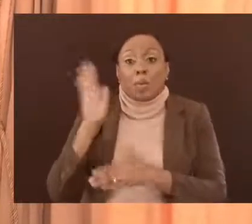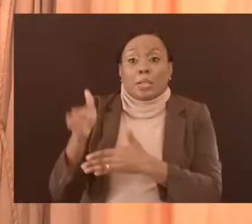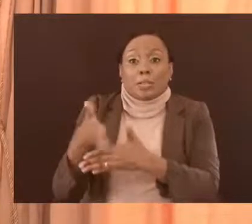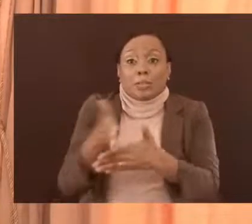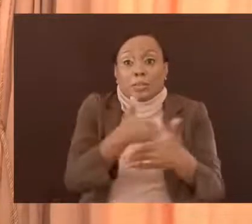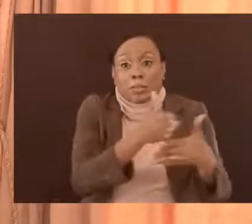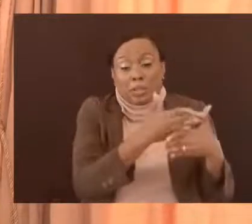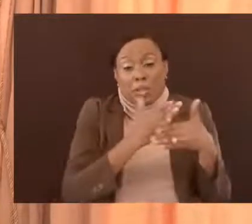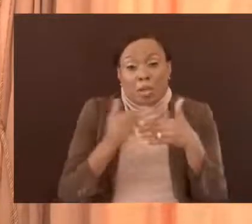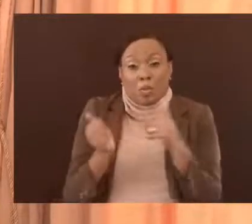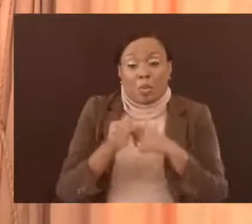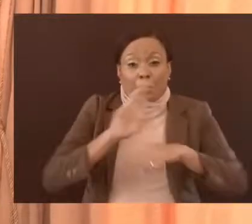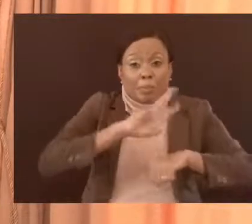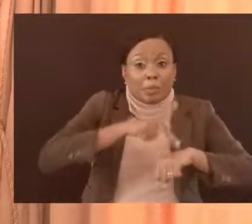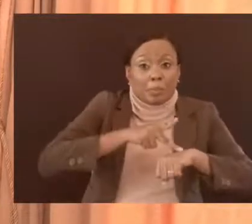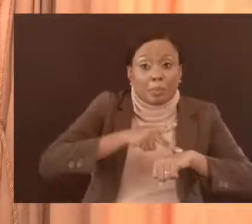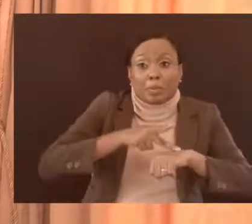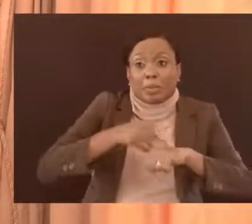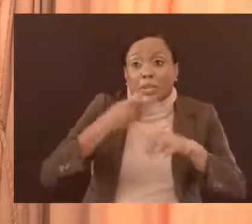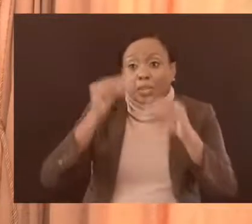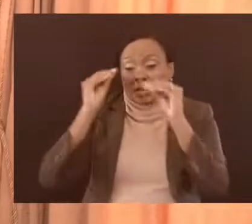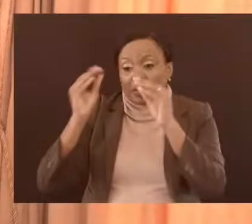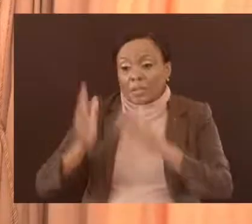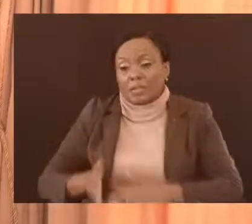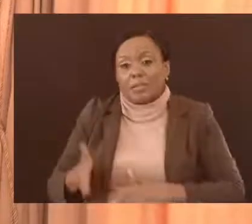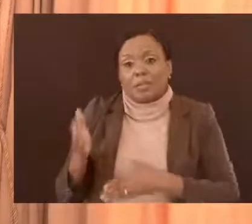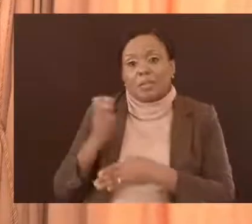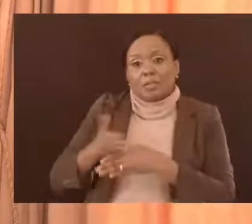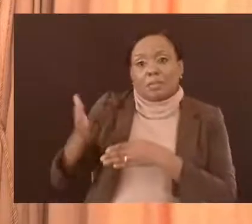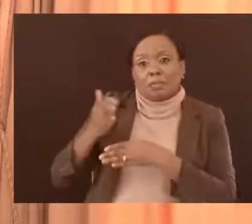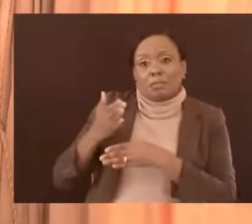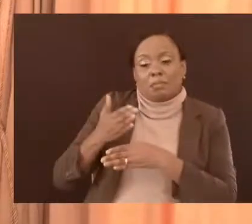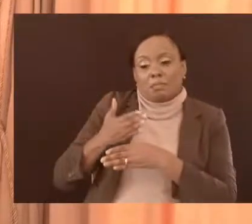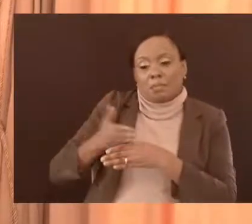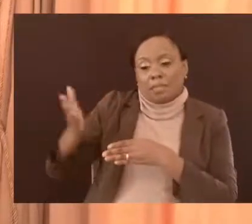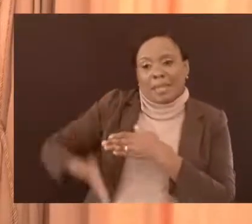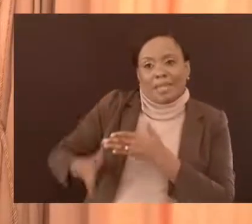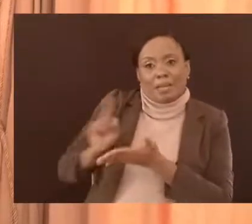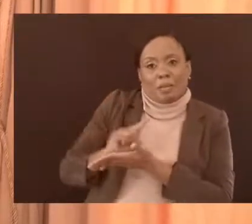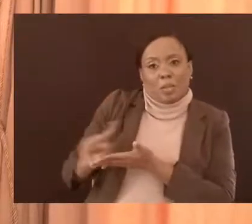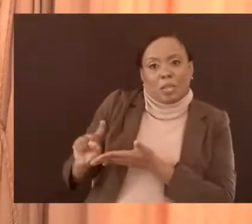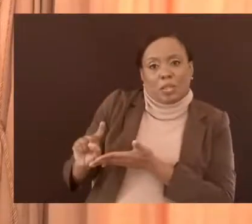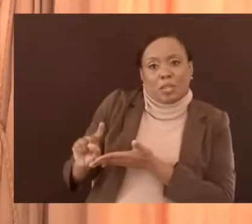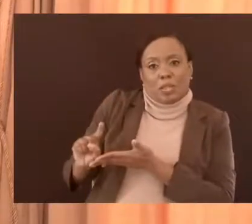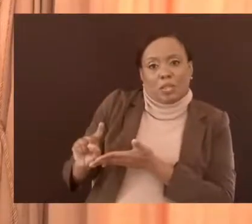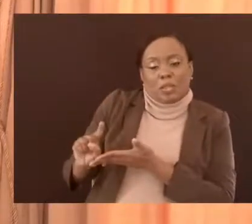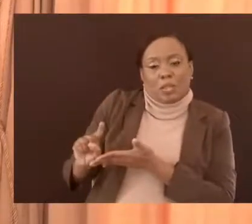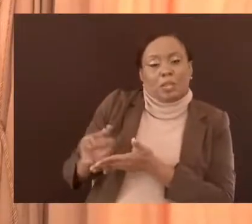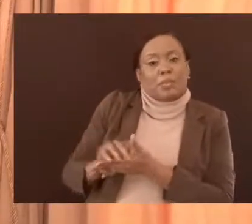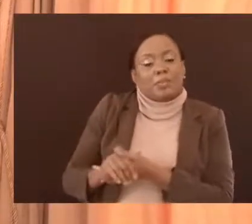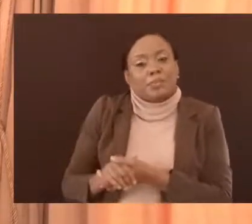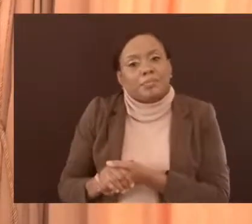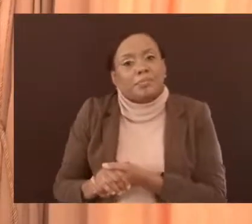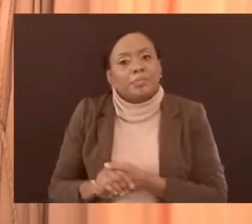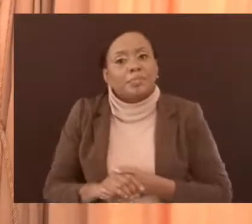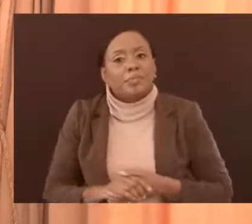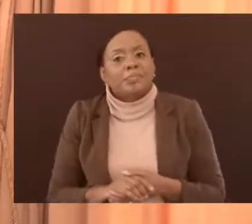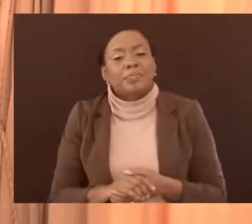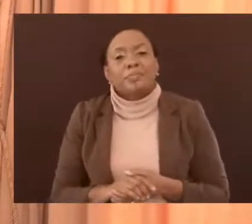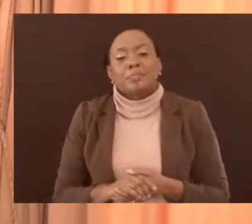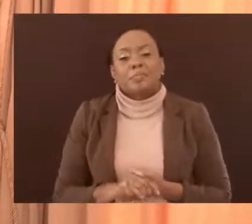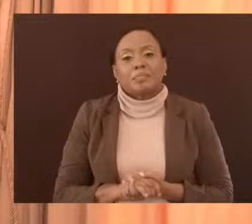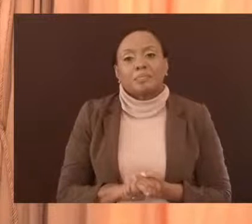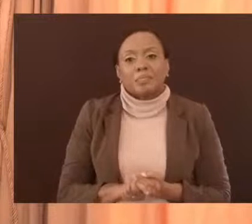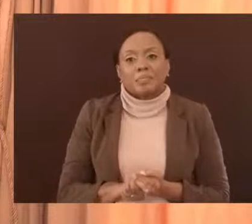with principals and teachers by the ending of the week. In addition to that, we recognize